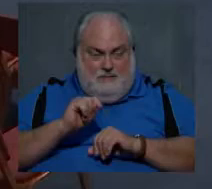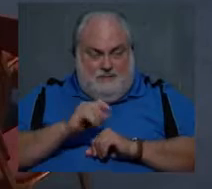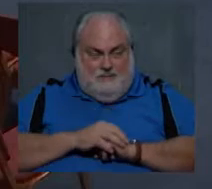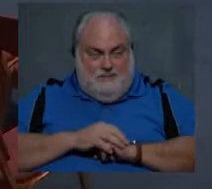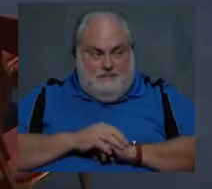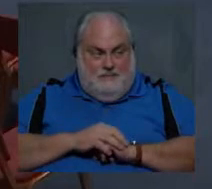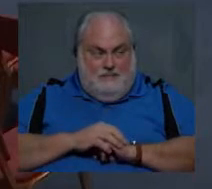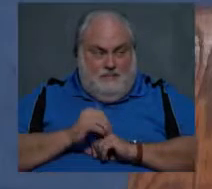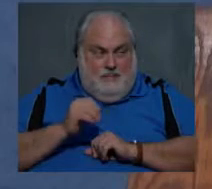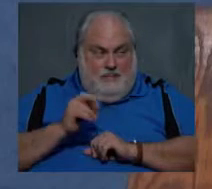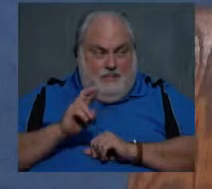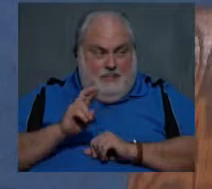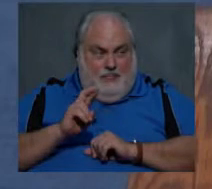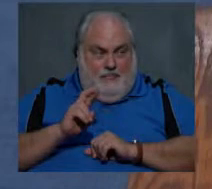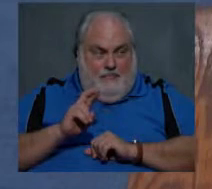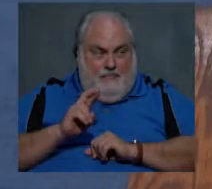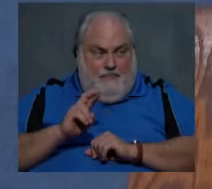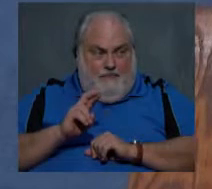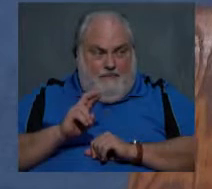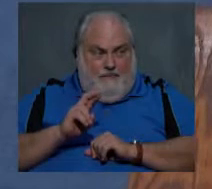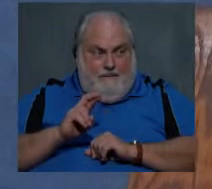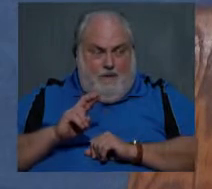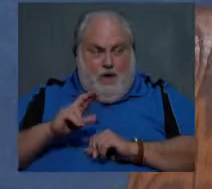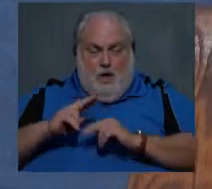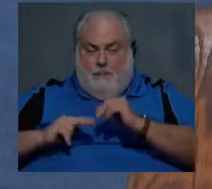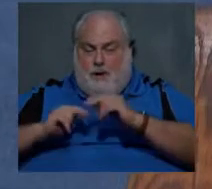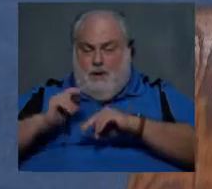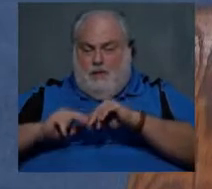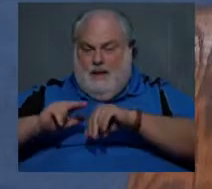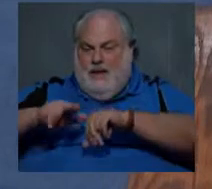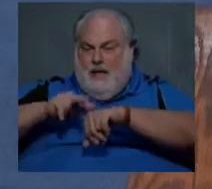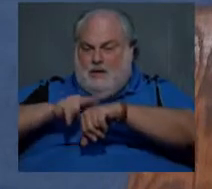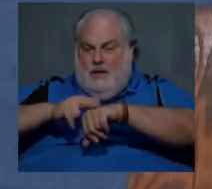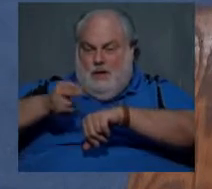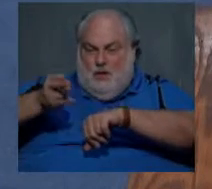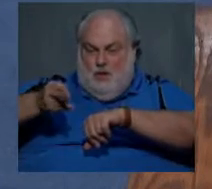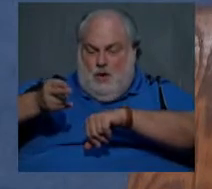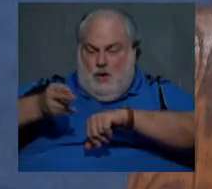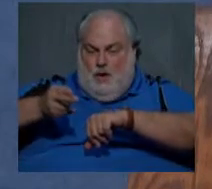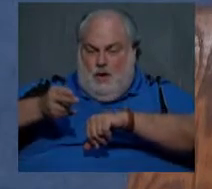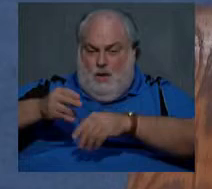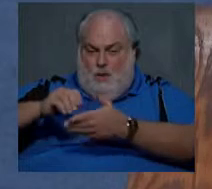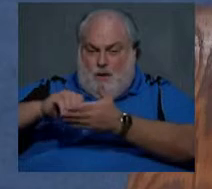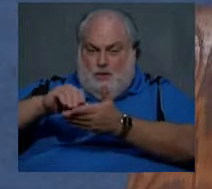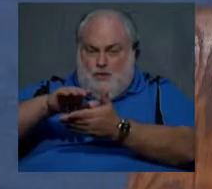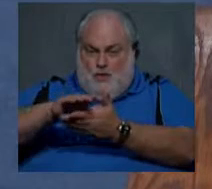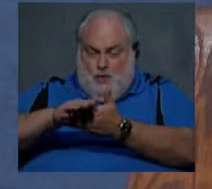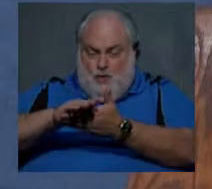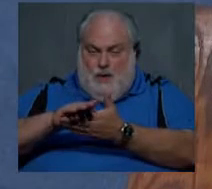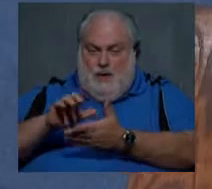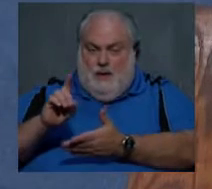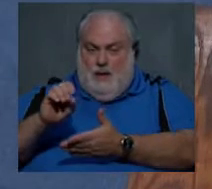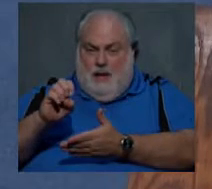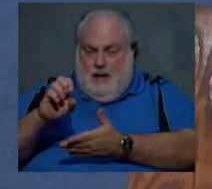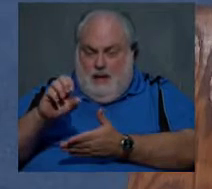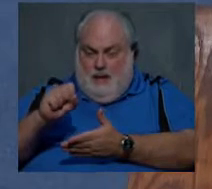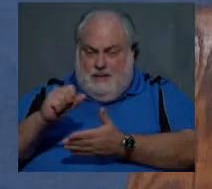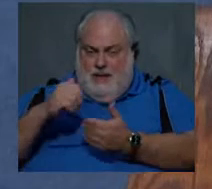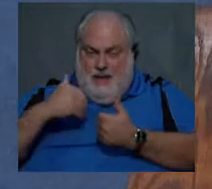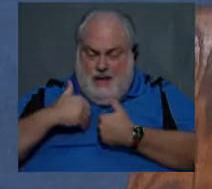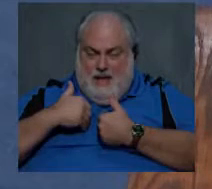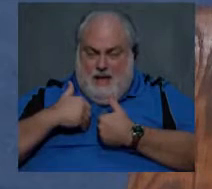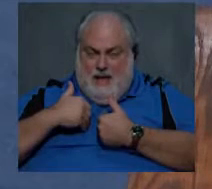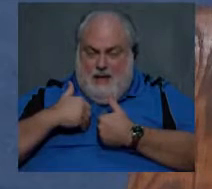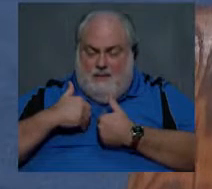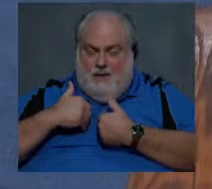Her building is on the National Historic Register. It does have, when she acquired it, it had dirt